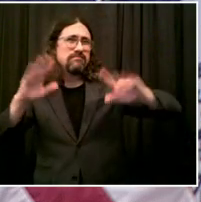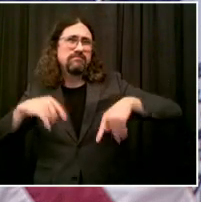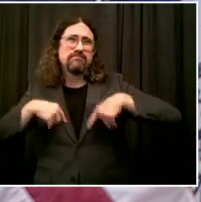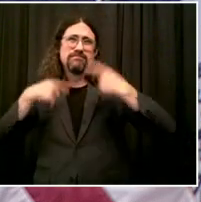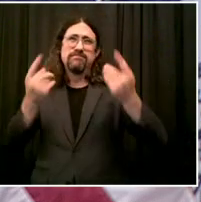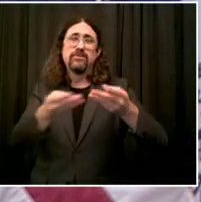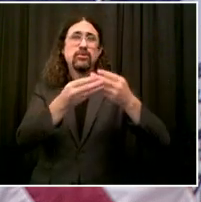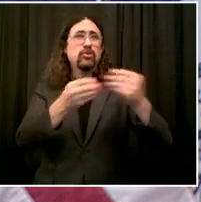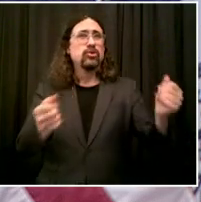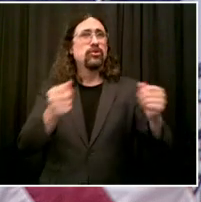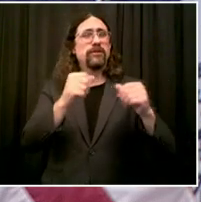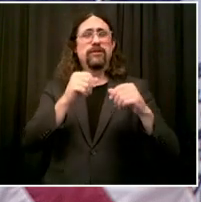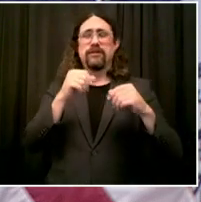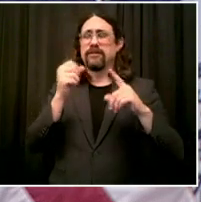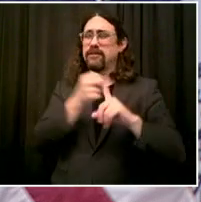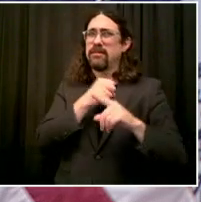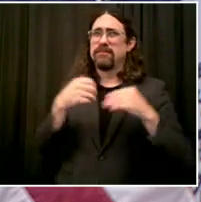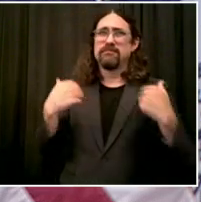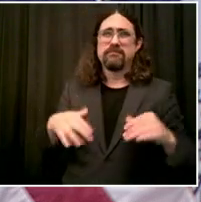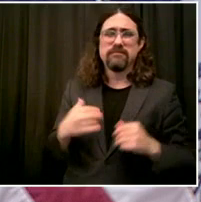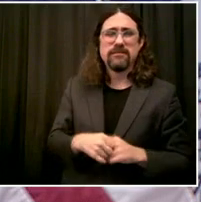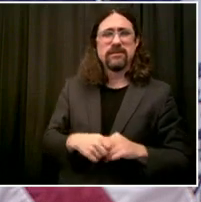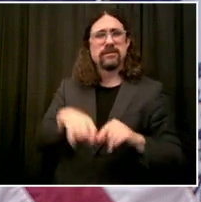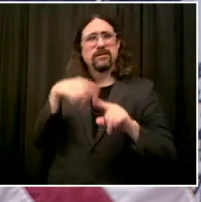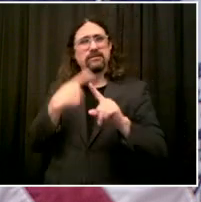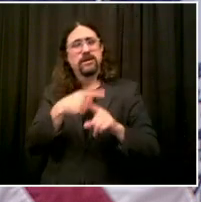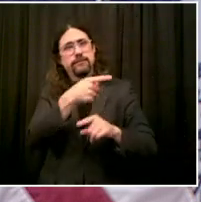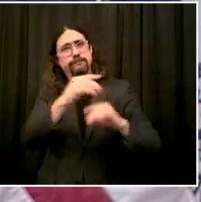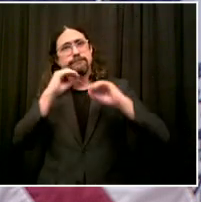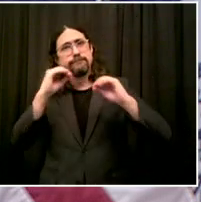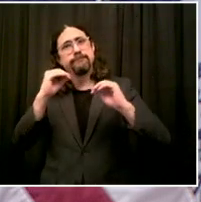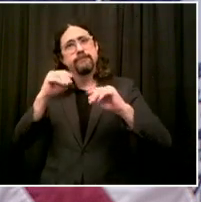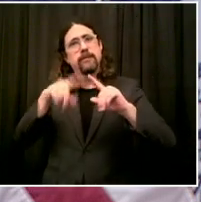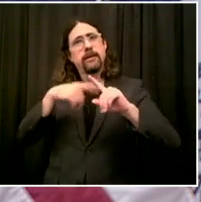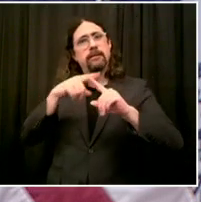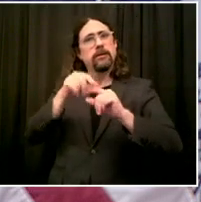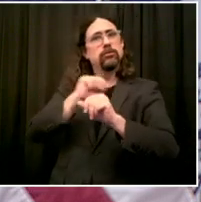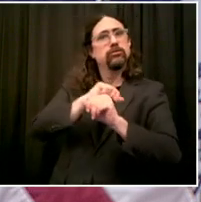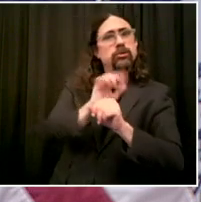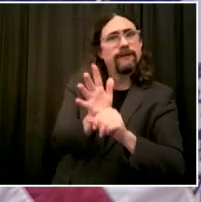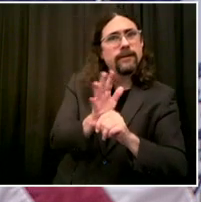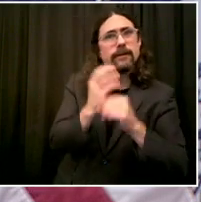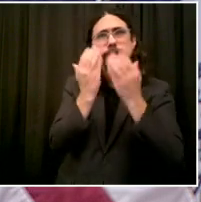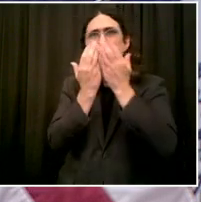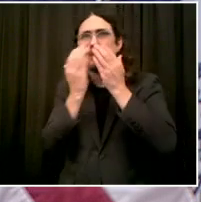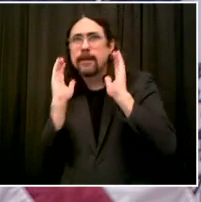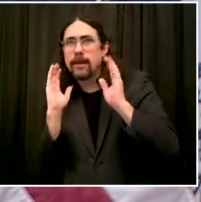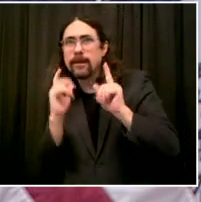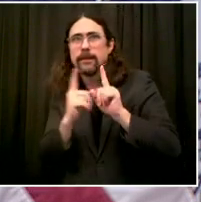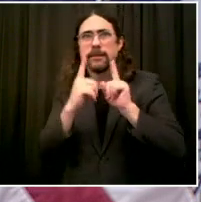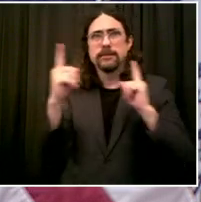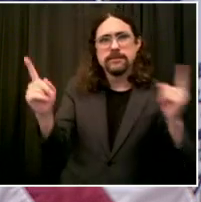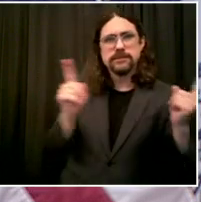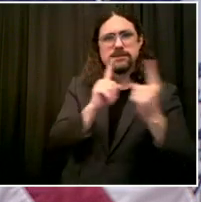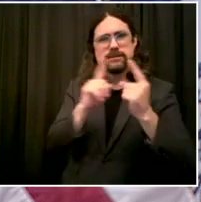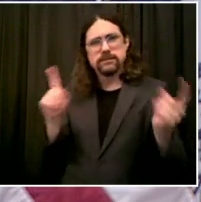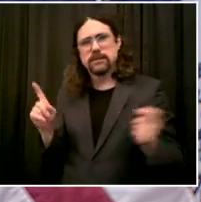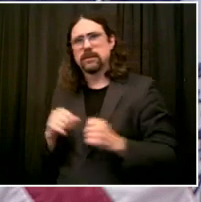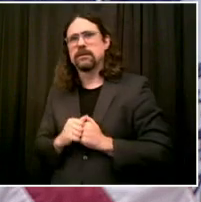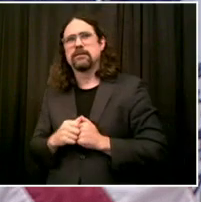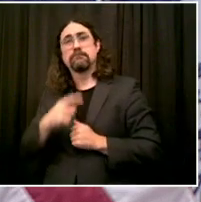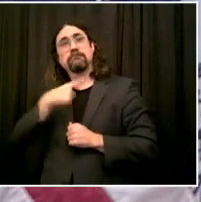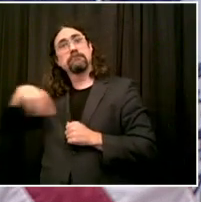pieces, additional resources to do the social distancing work, but also additional resources that we announced a couple of weeks ago